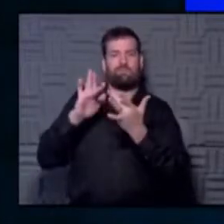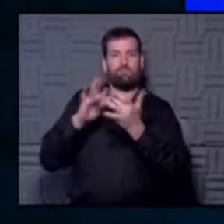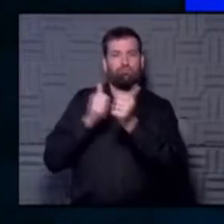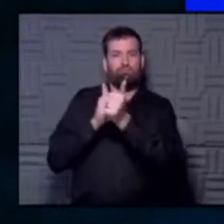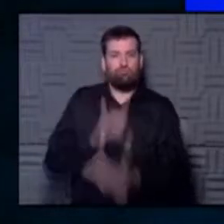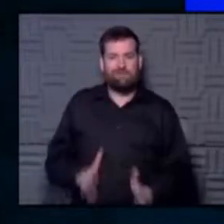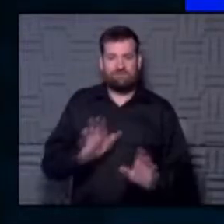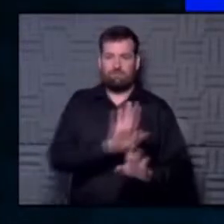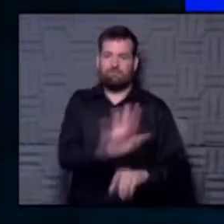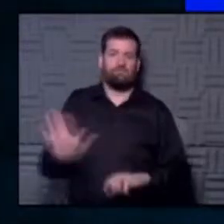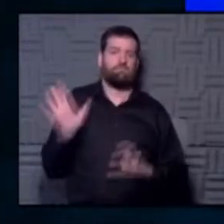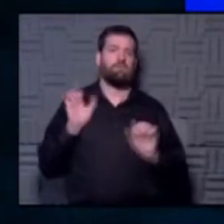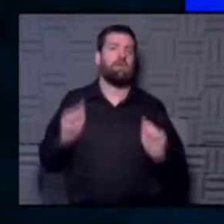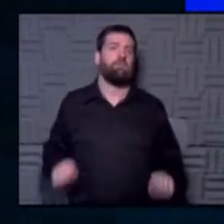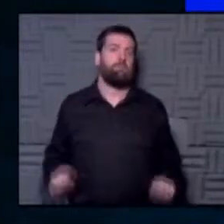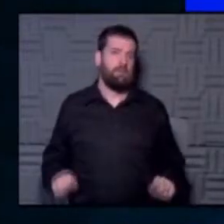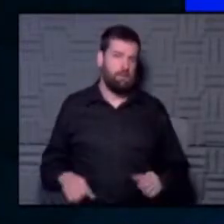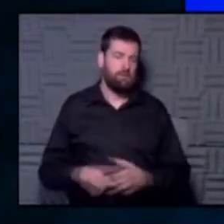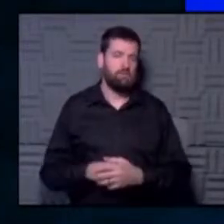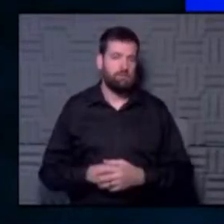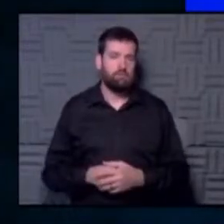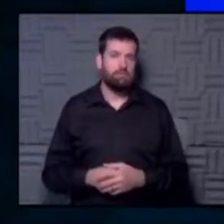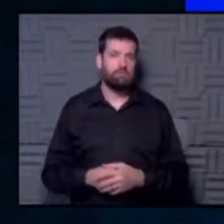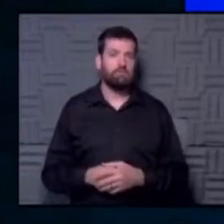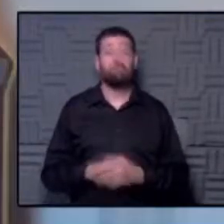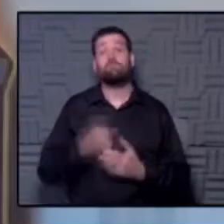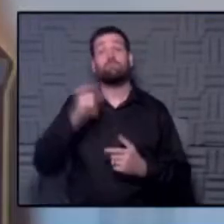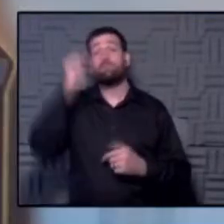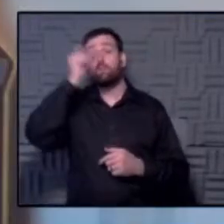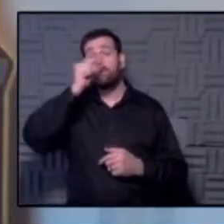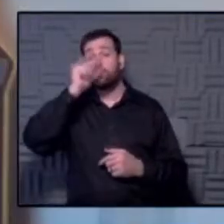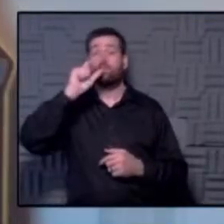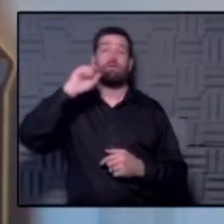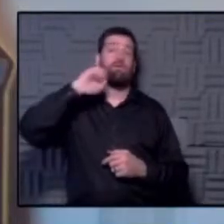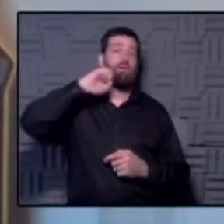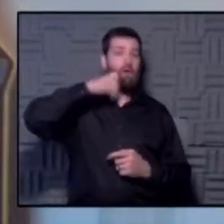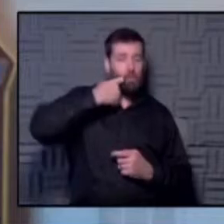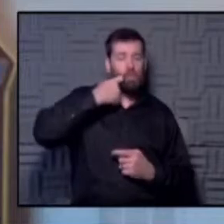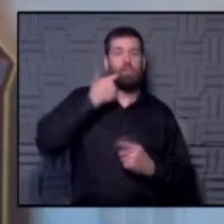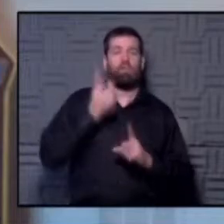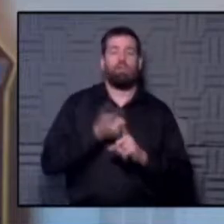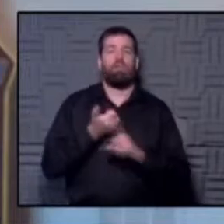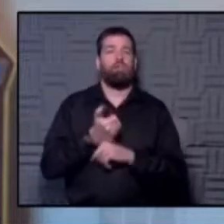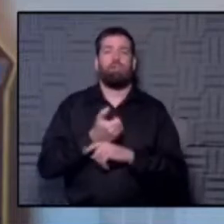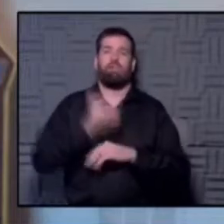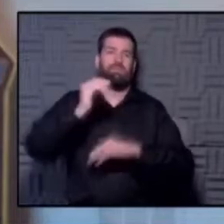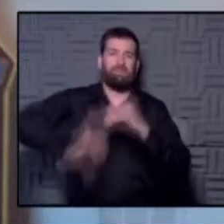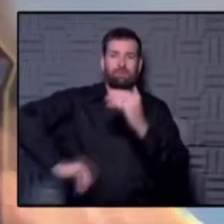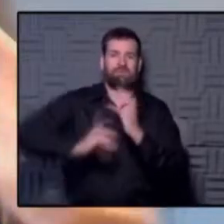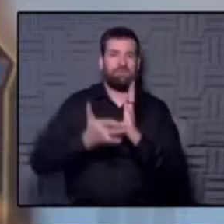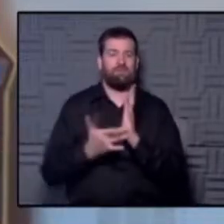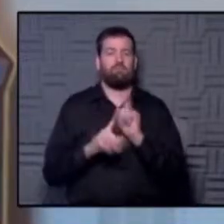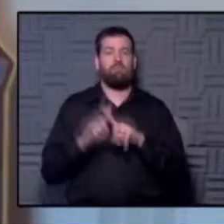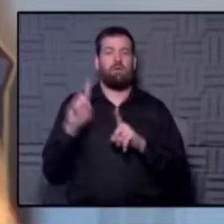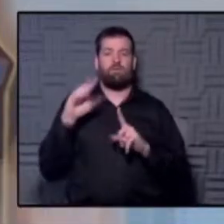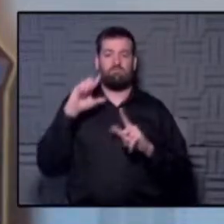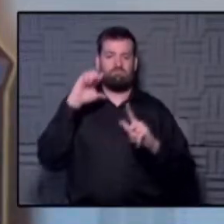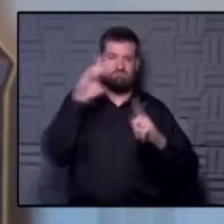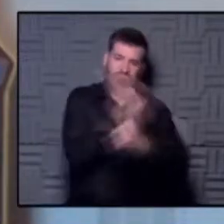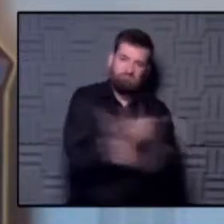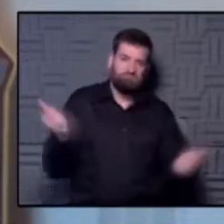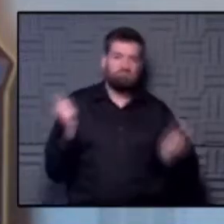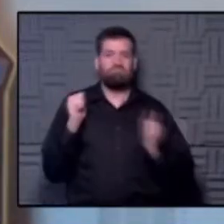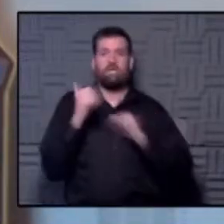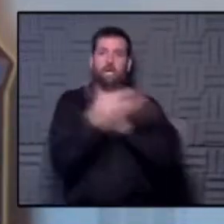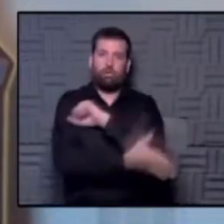teams at that time. And so what with Google and Apple have done is they built this technology, but they are allowing each country